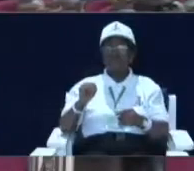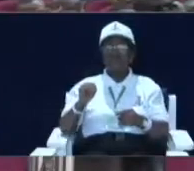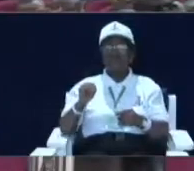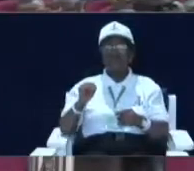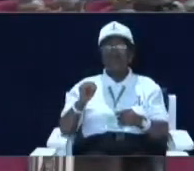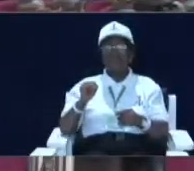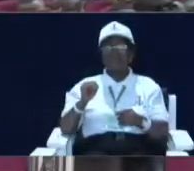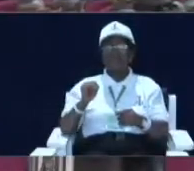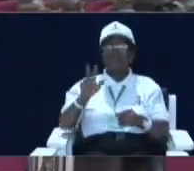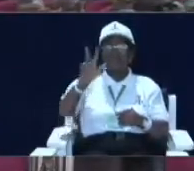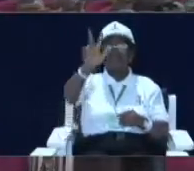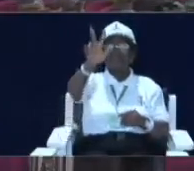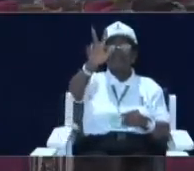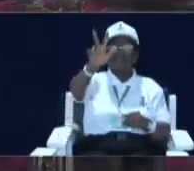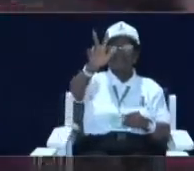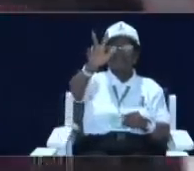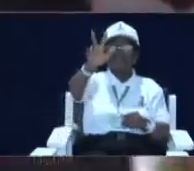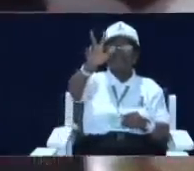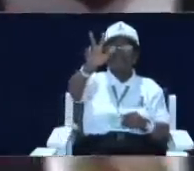three.